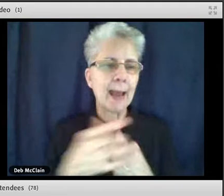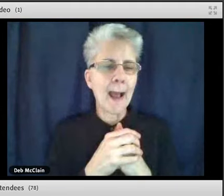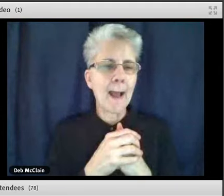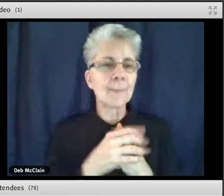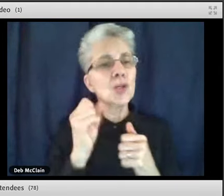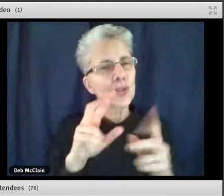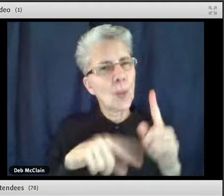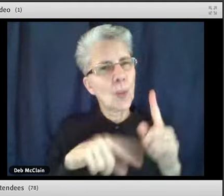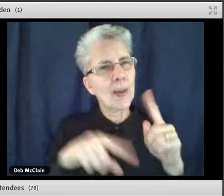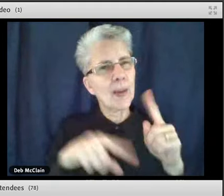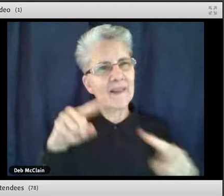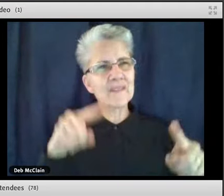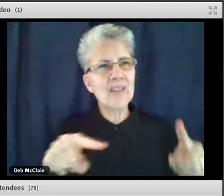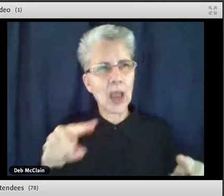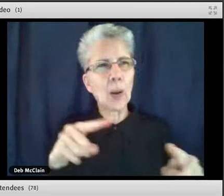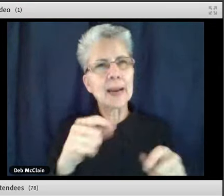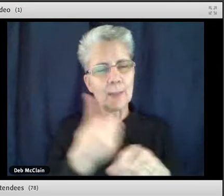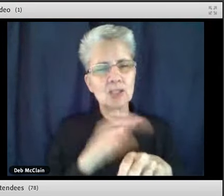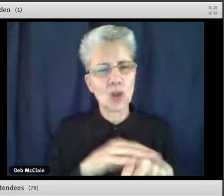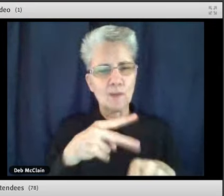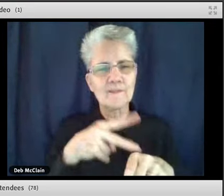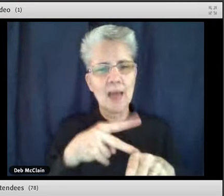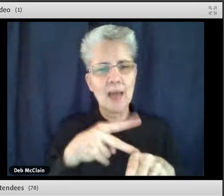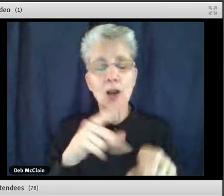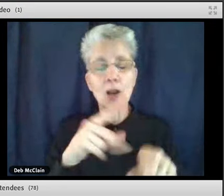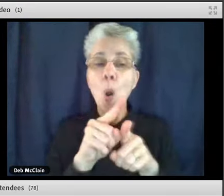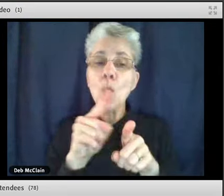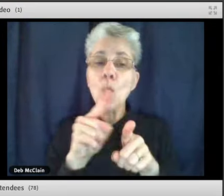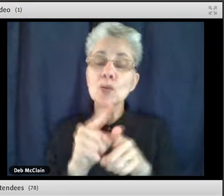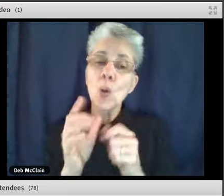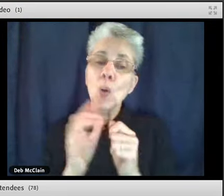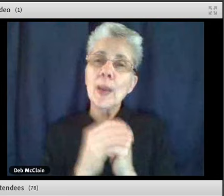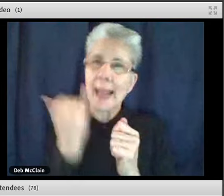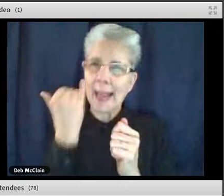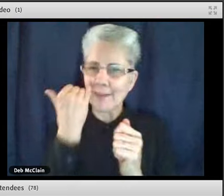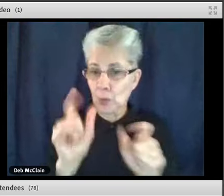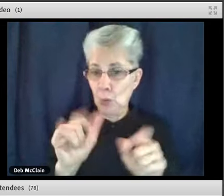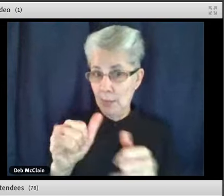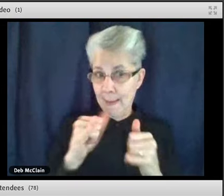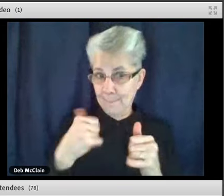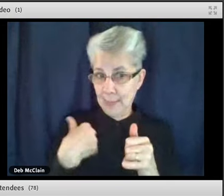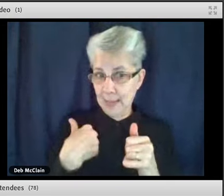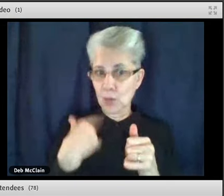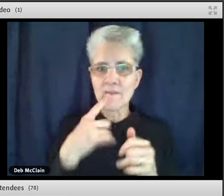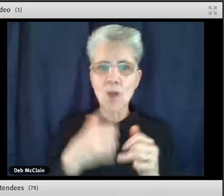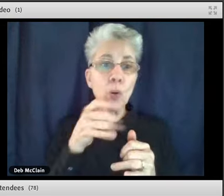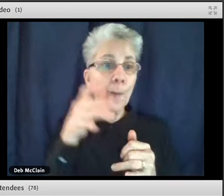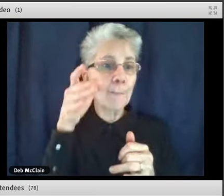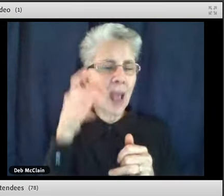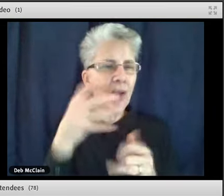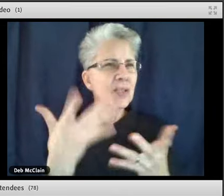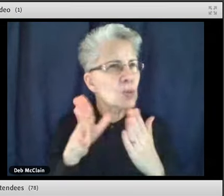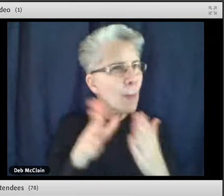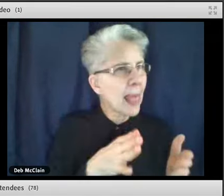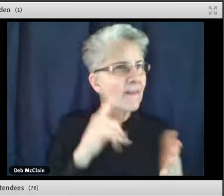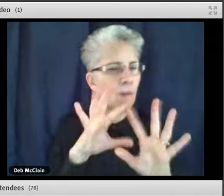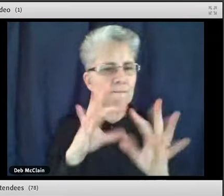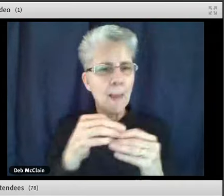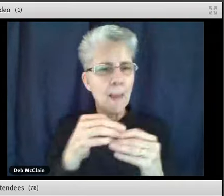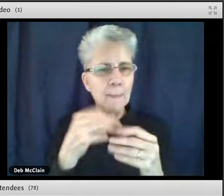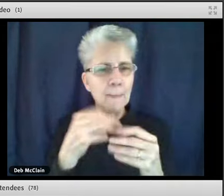on your vet. And then also, if you're like me, you have older parents. What's your plan for family care for your older parents